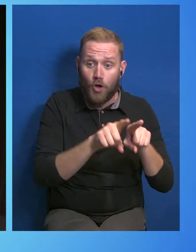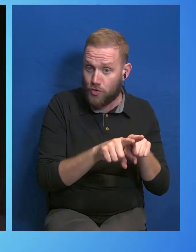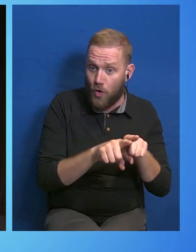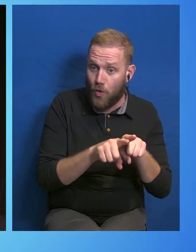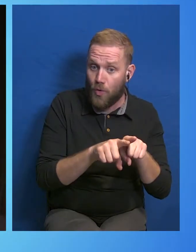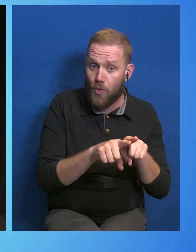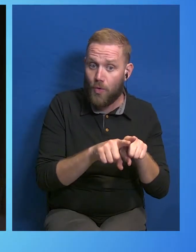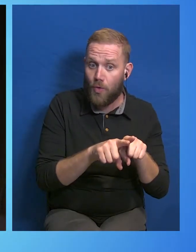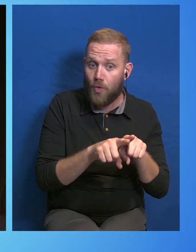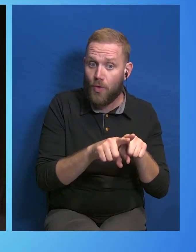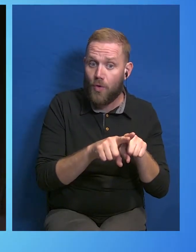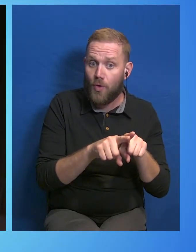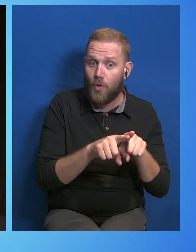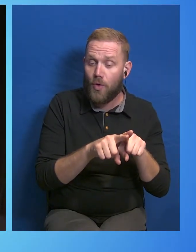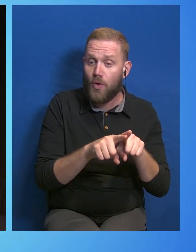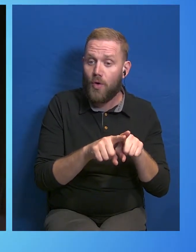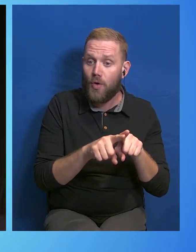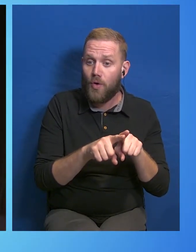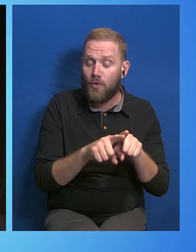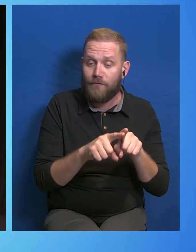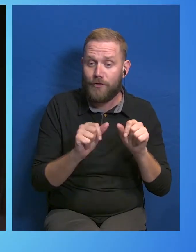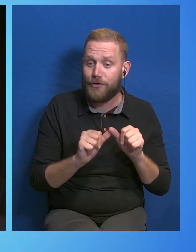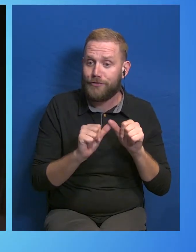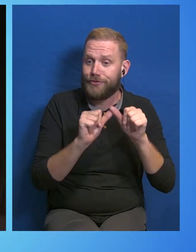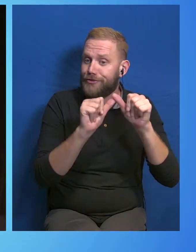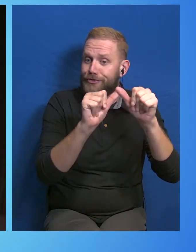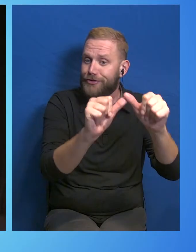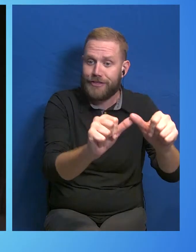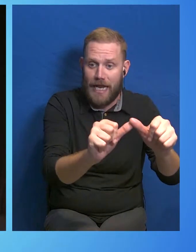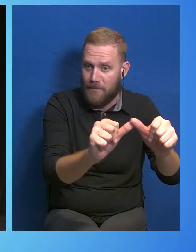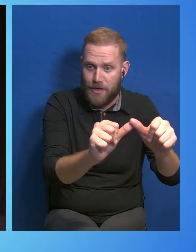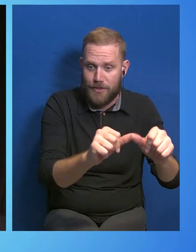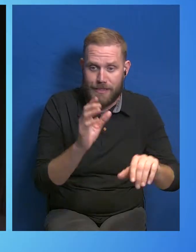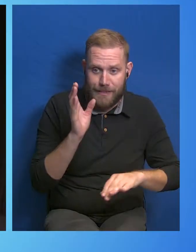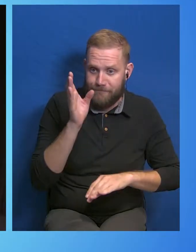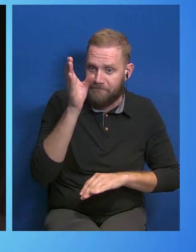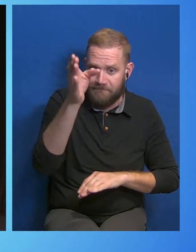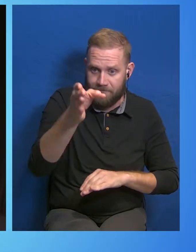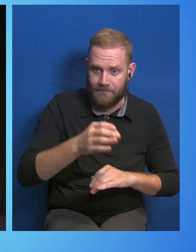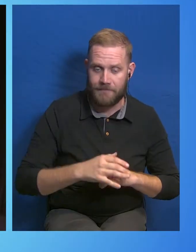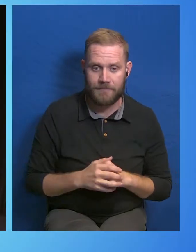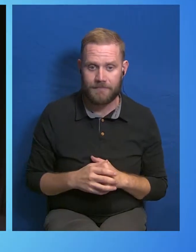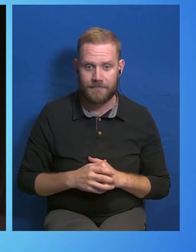but also our long-term sustainability.